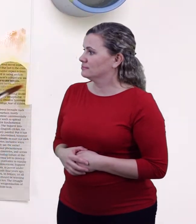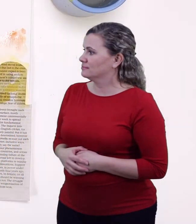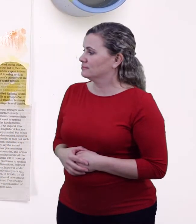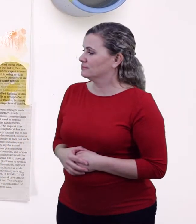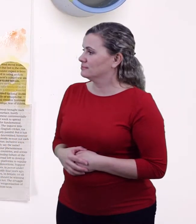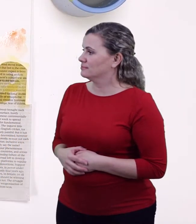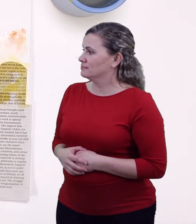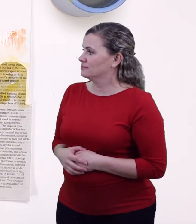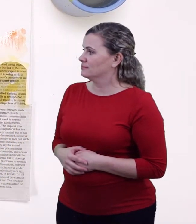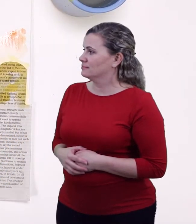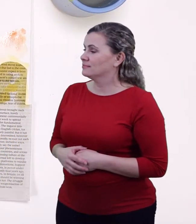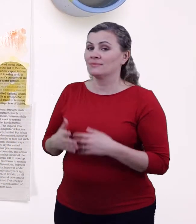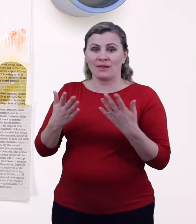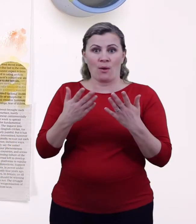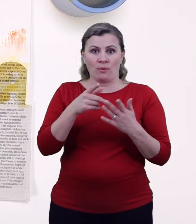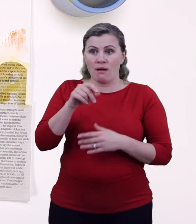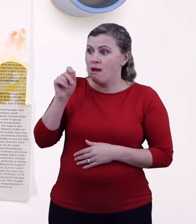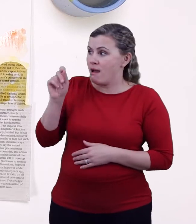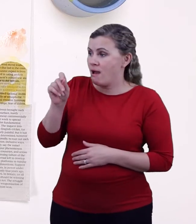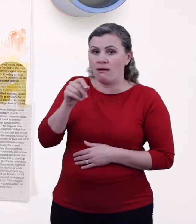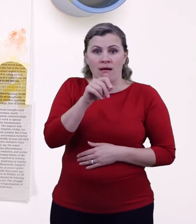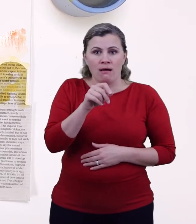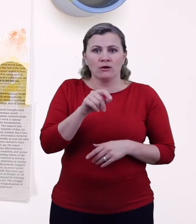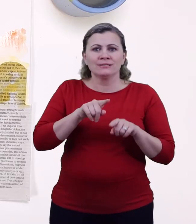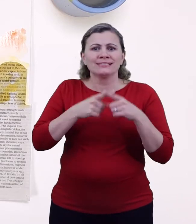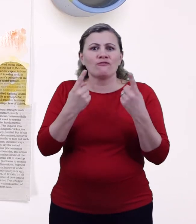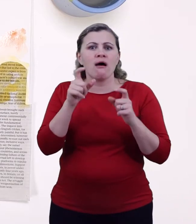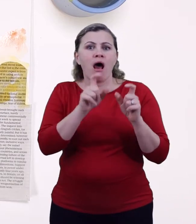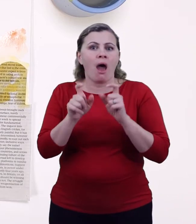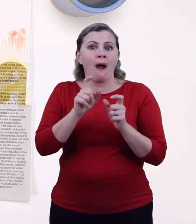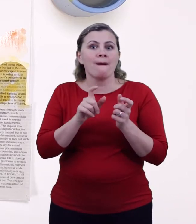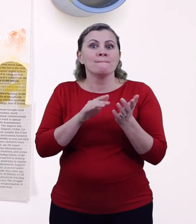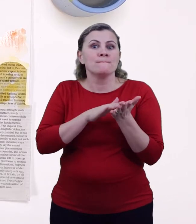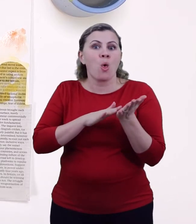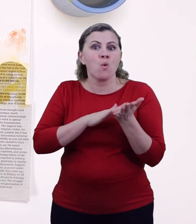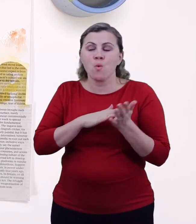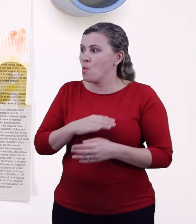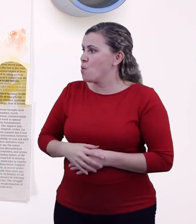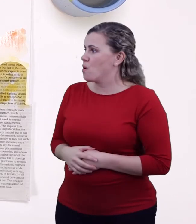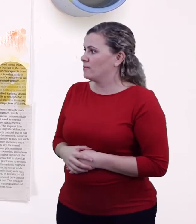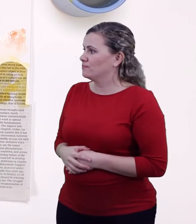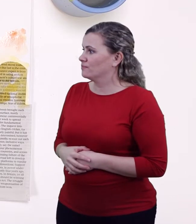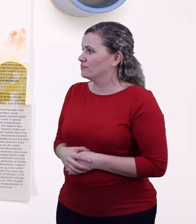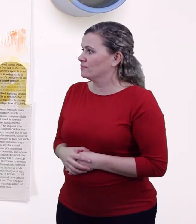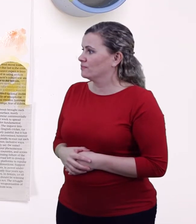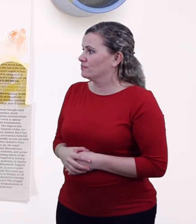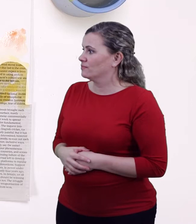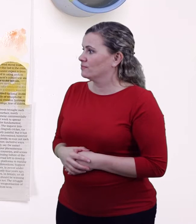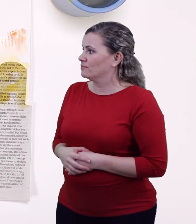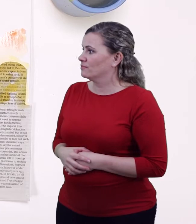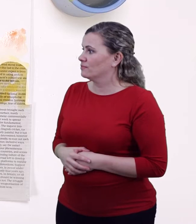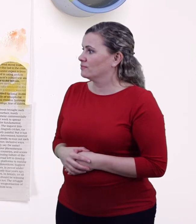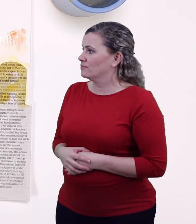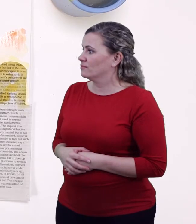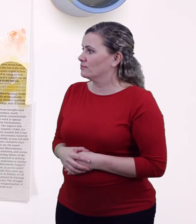Dip your paintbrush in the water pot. This time we're going for a sky blue watercolour. Mix your blues in the palette until